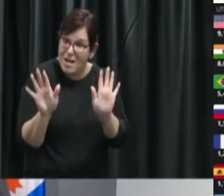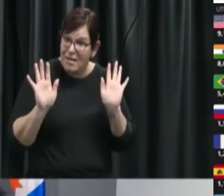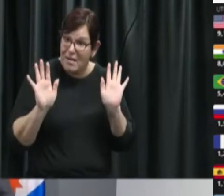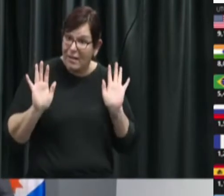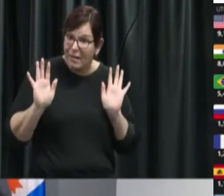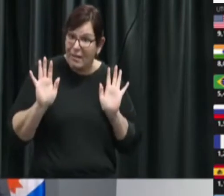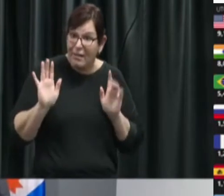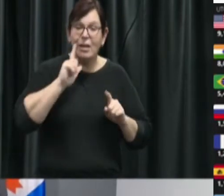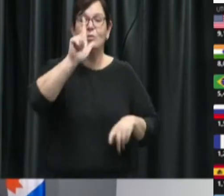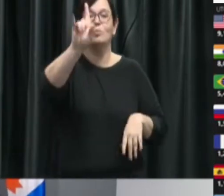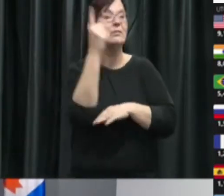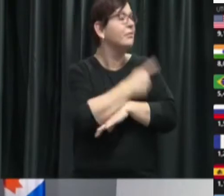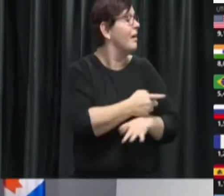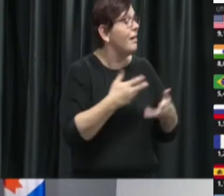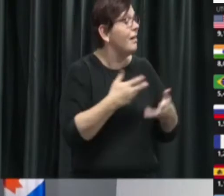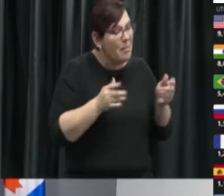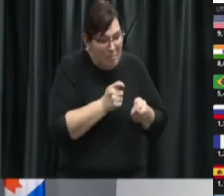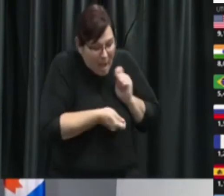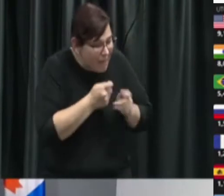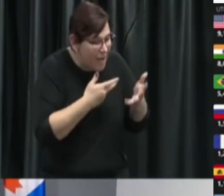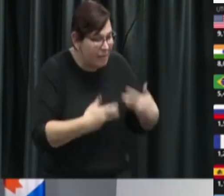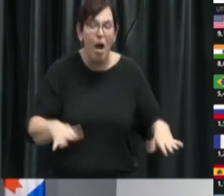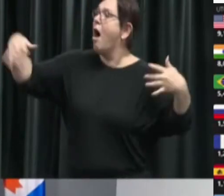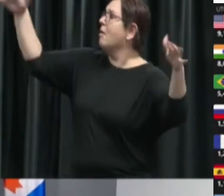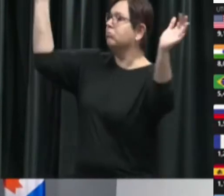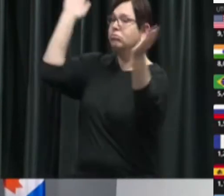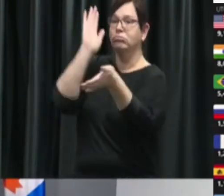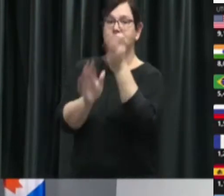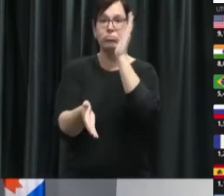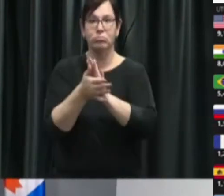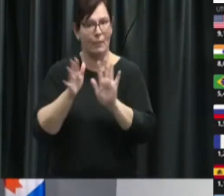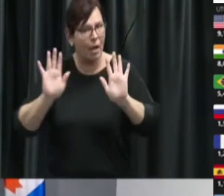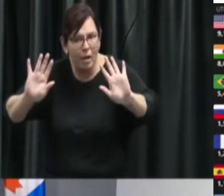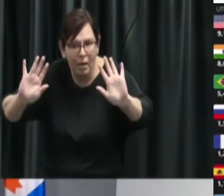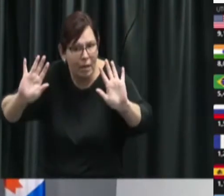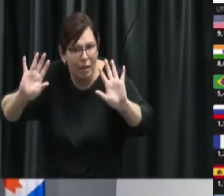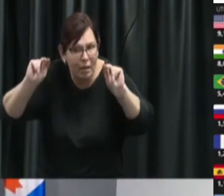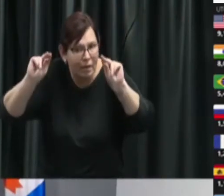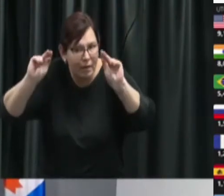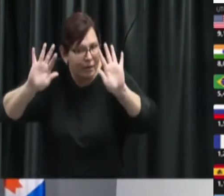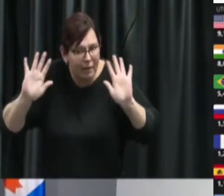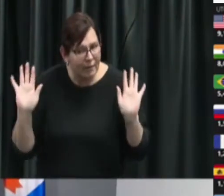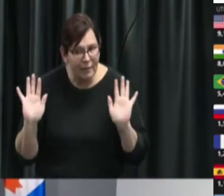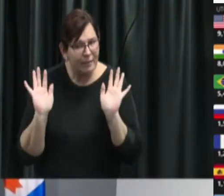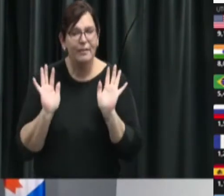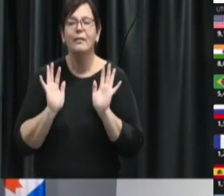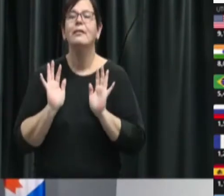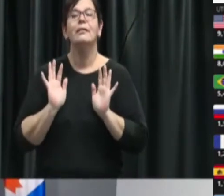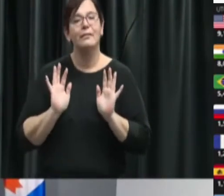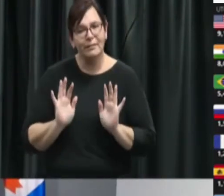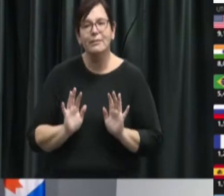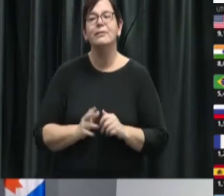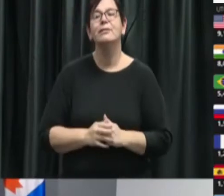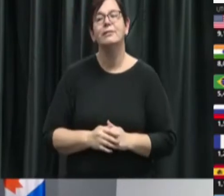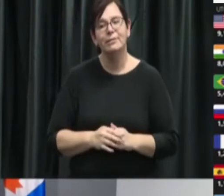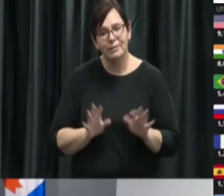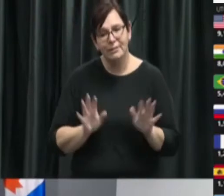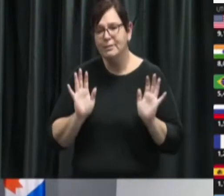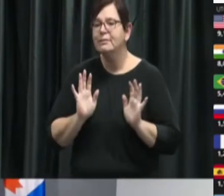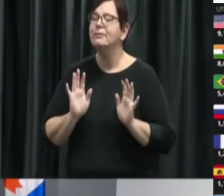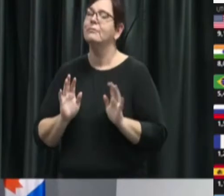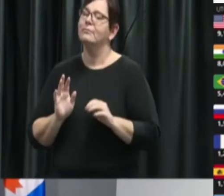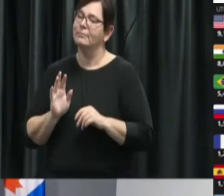say, well, we're back to whatever business as usual was. I will admit that I have a bias to a plan that can have doors